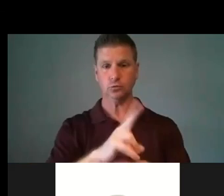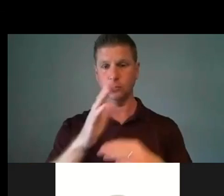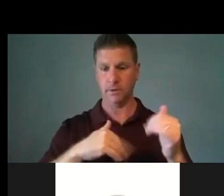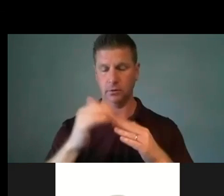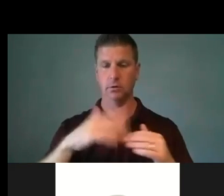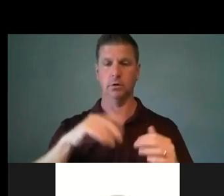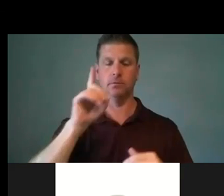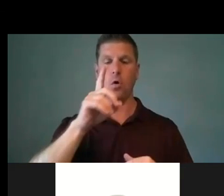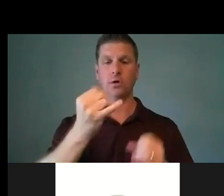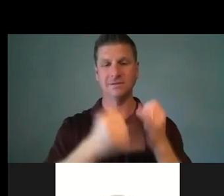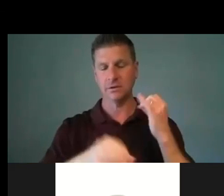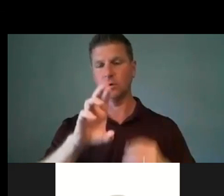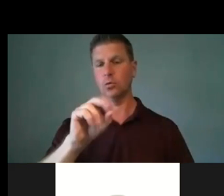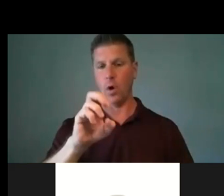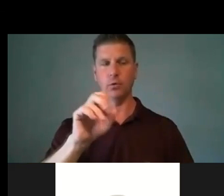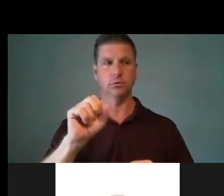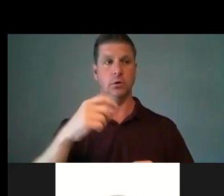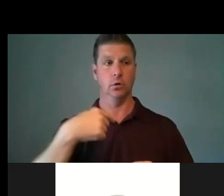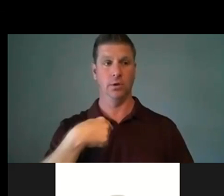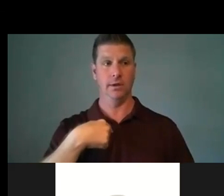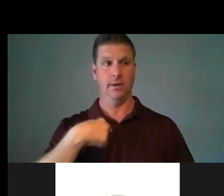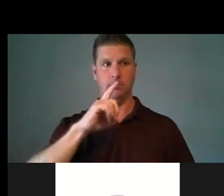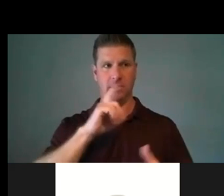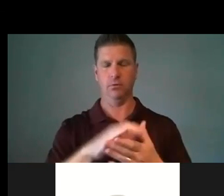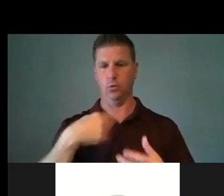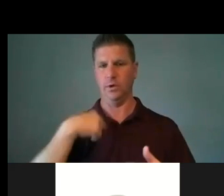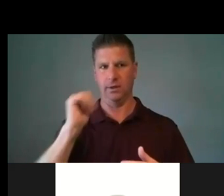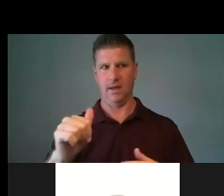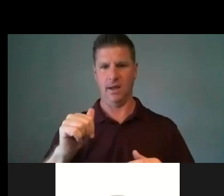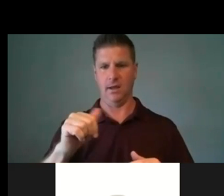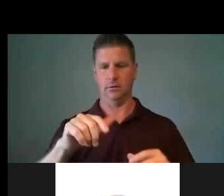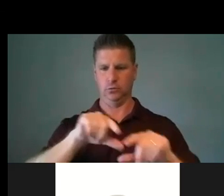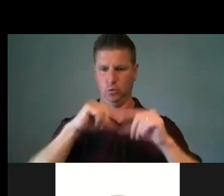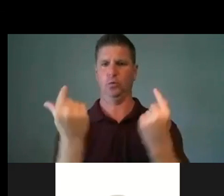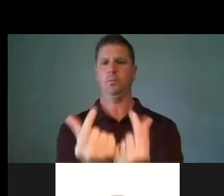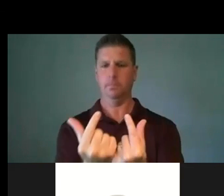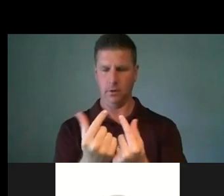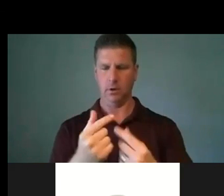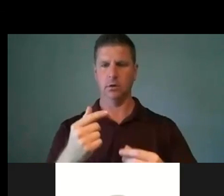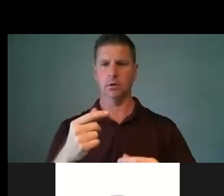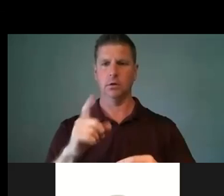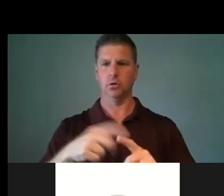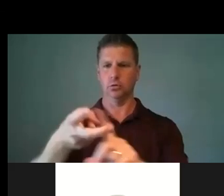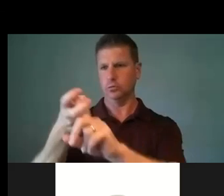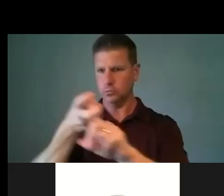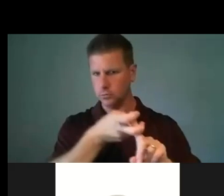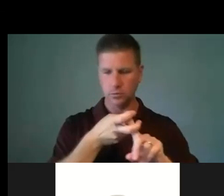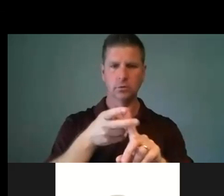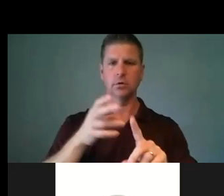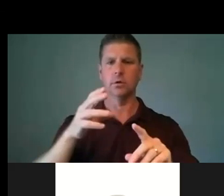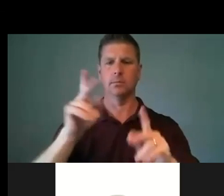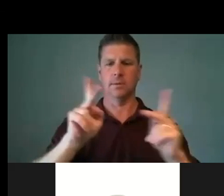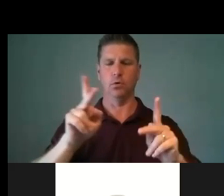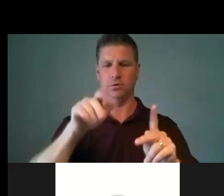Skinny and Roberts, is really how we believe we can collectively continue to attract and retain people in downtown